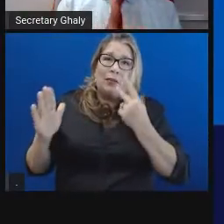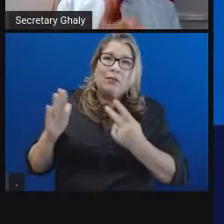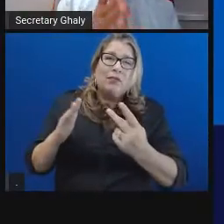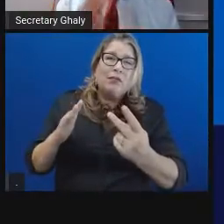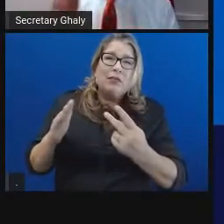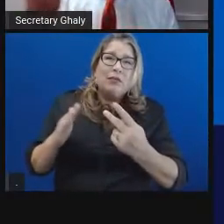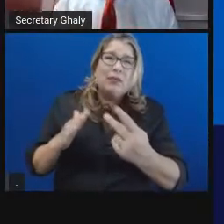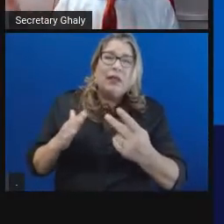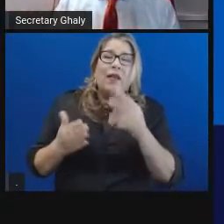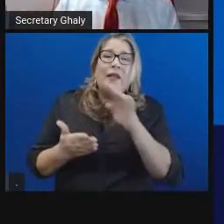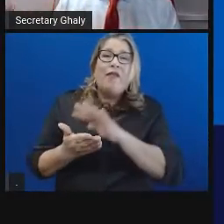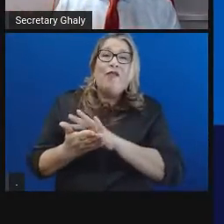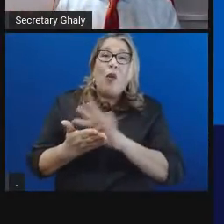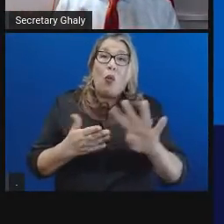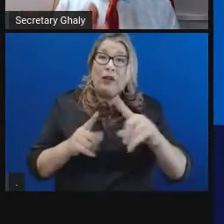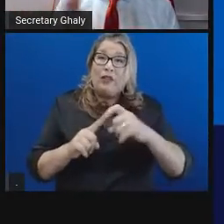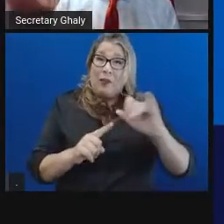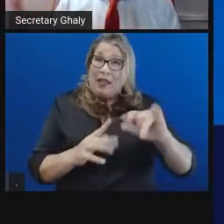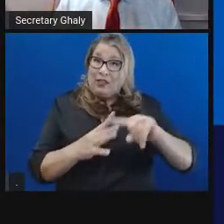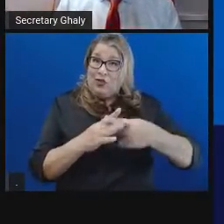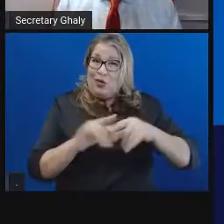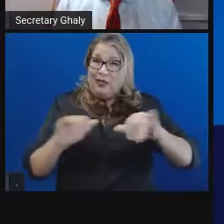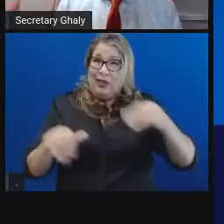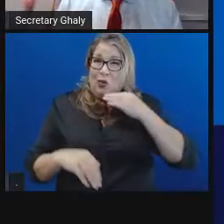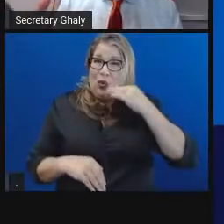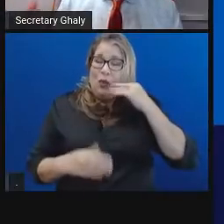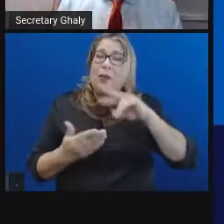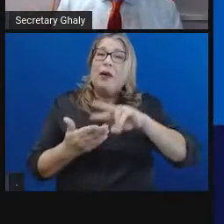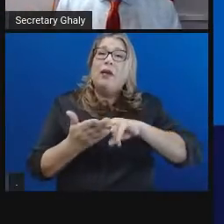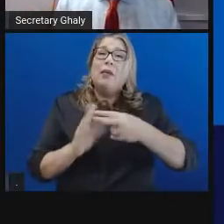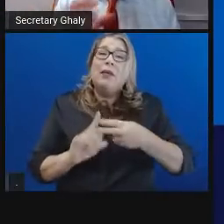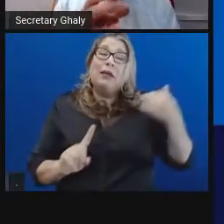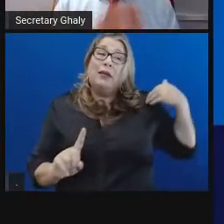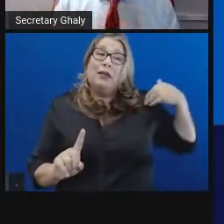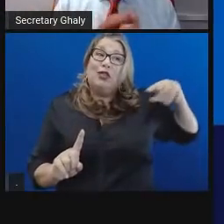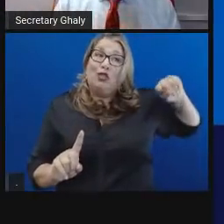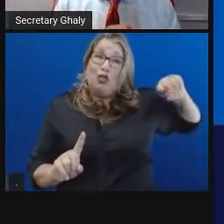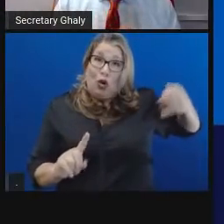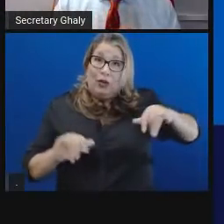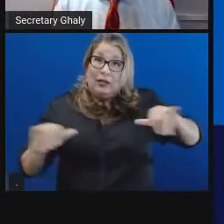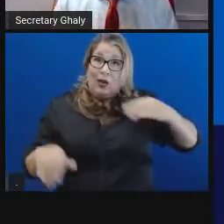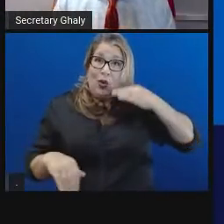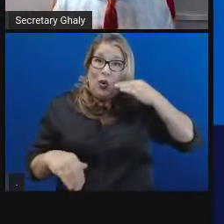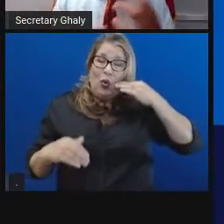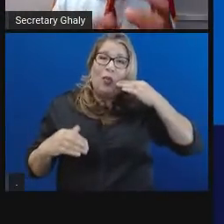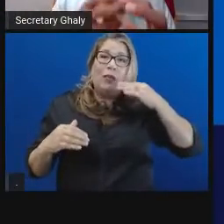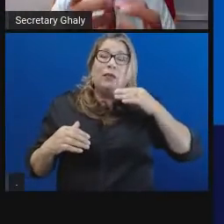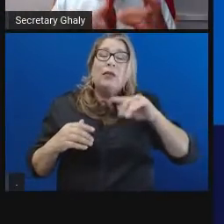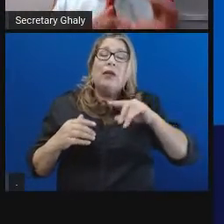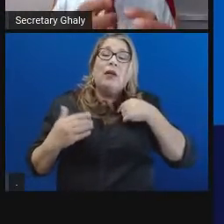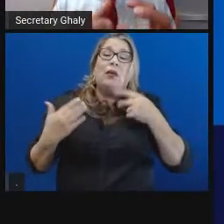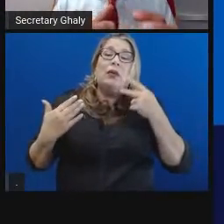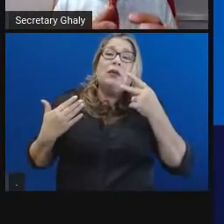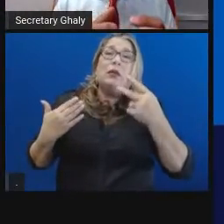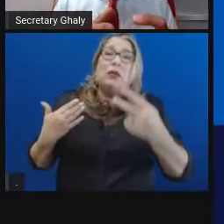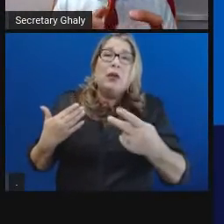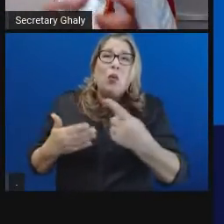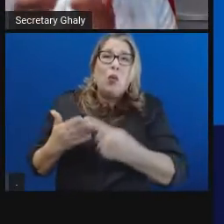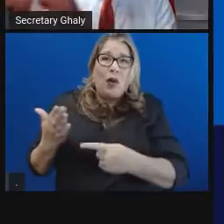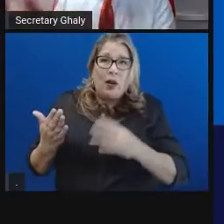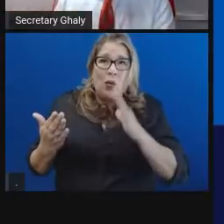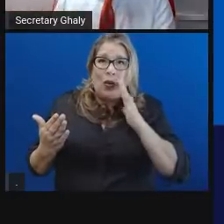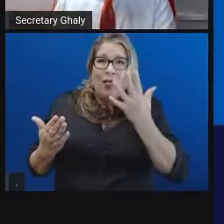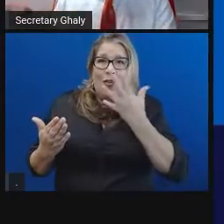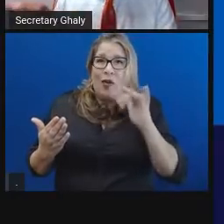today's calculations, but what do the ICUs look like in 4 weeks? Because we know today's cases, today's sort of transmission